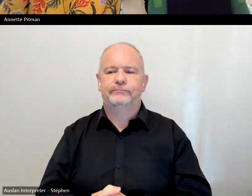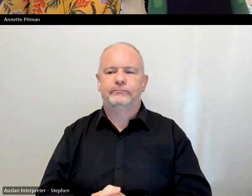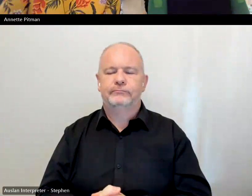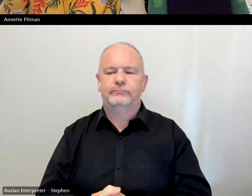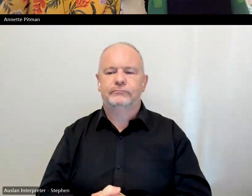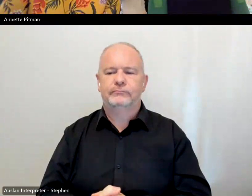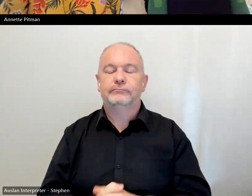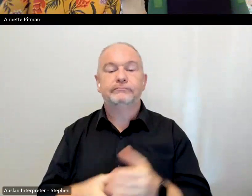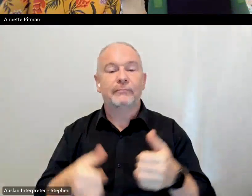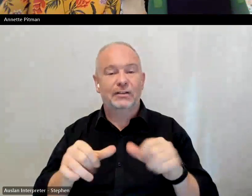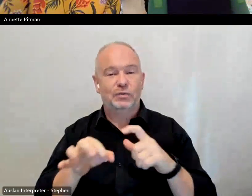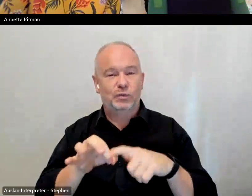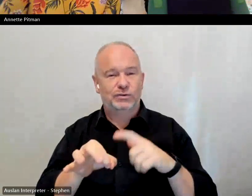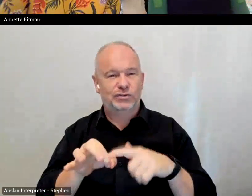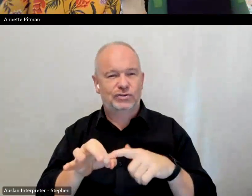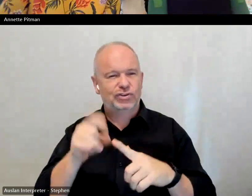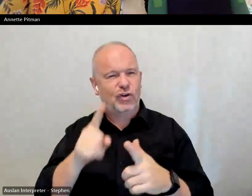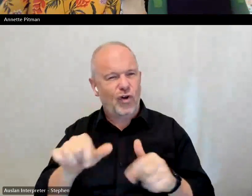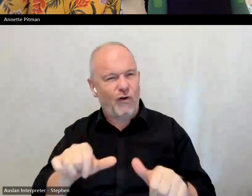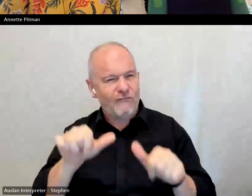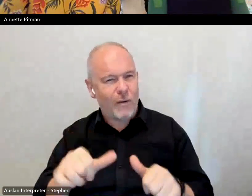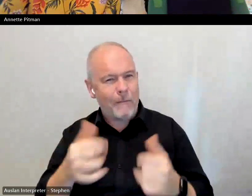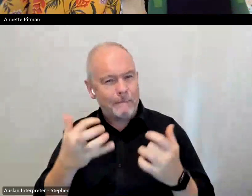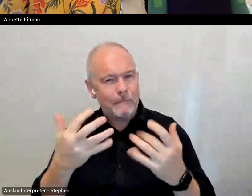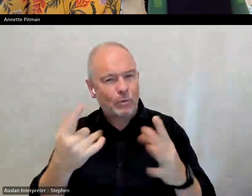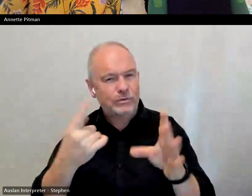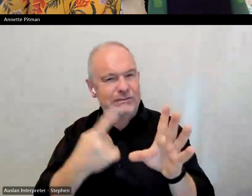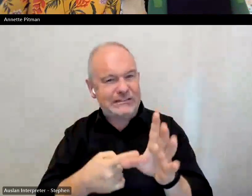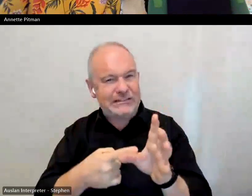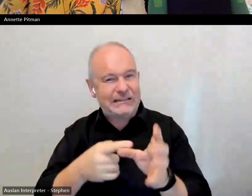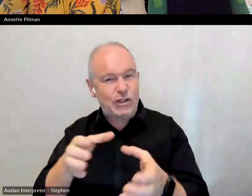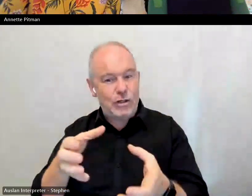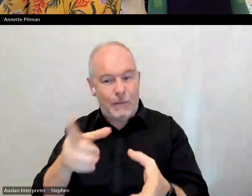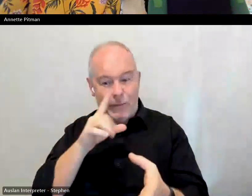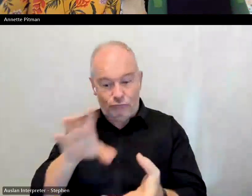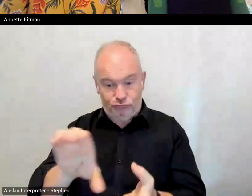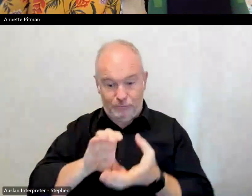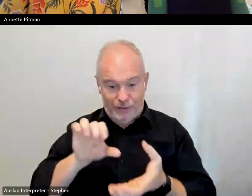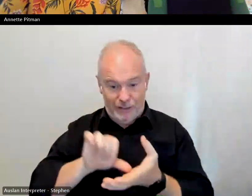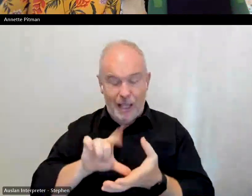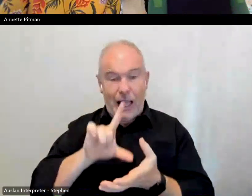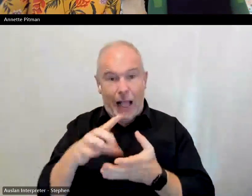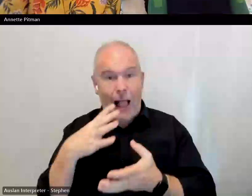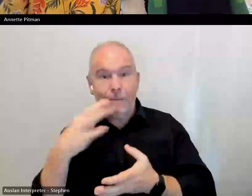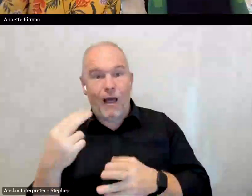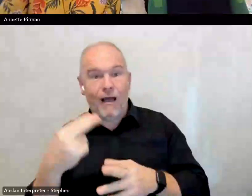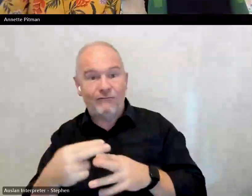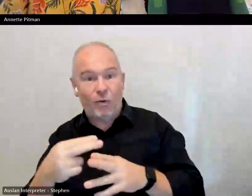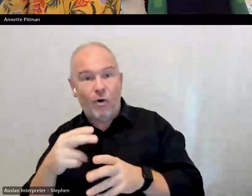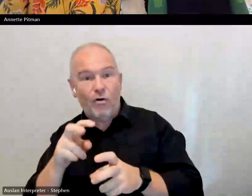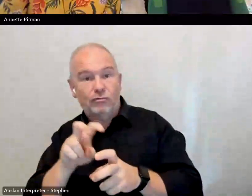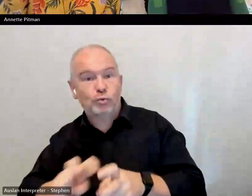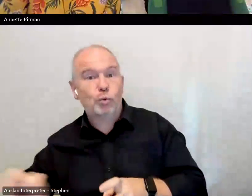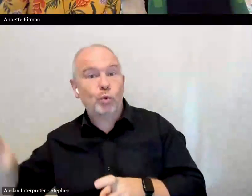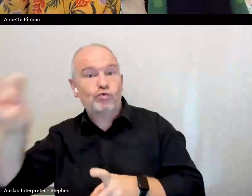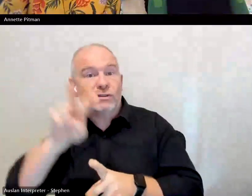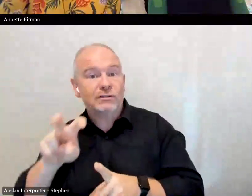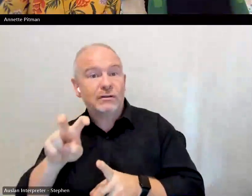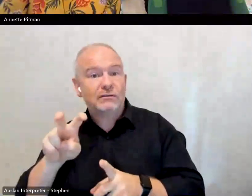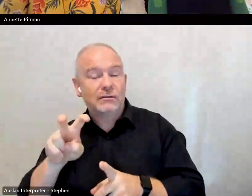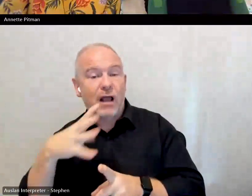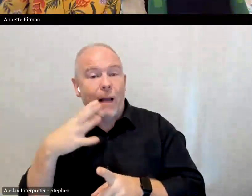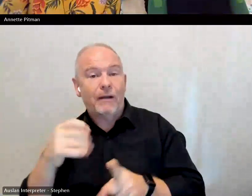Next question, just confirming that multi-year recipients are also able to apply for regional arts touring. Yes, they can.